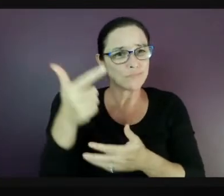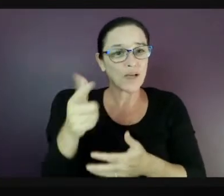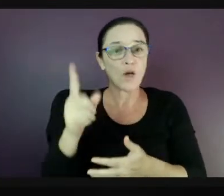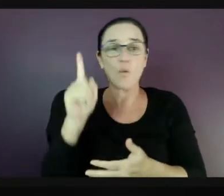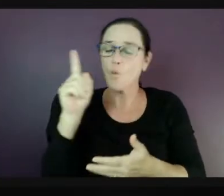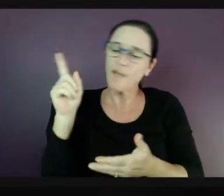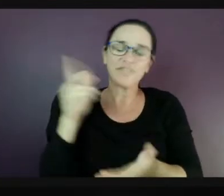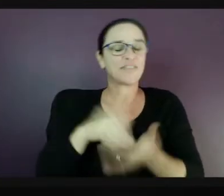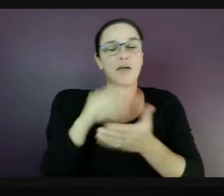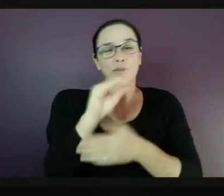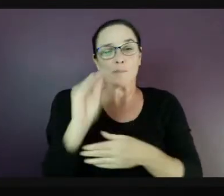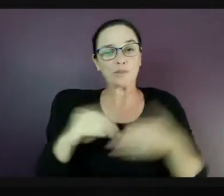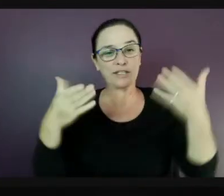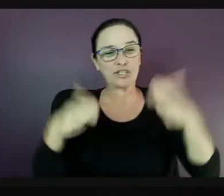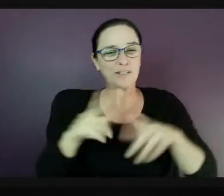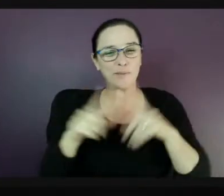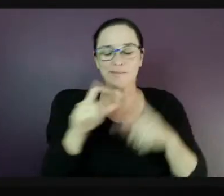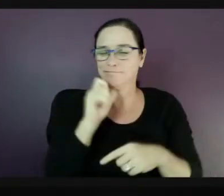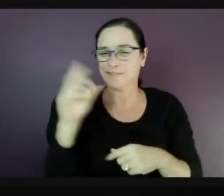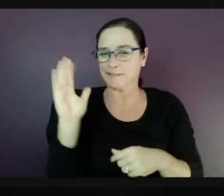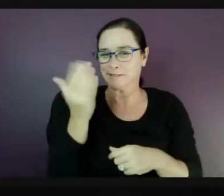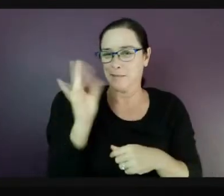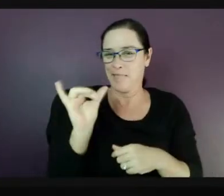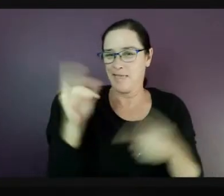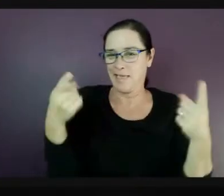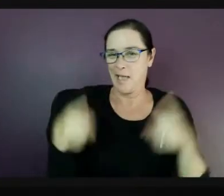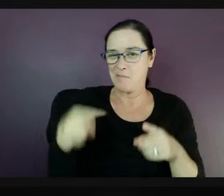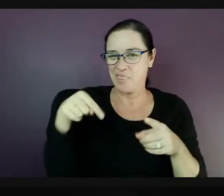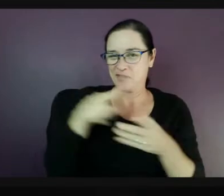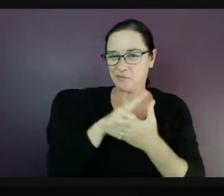chance, but it doesn't seem like it's going to happen this week.